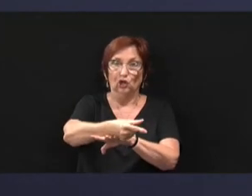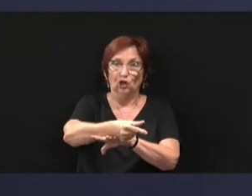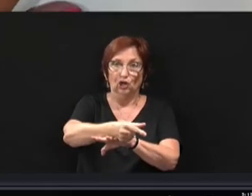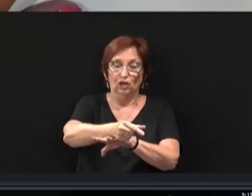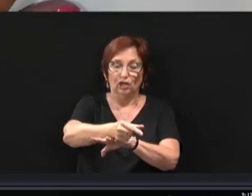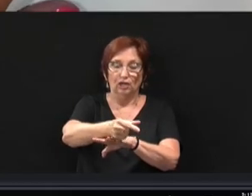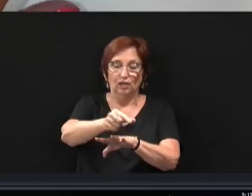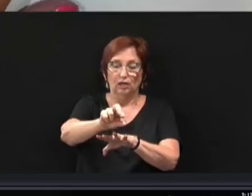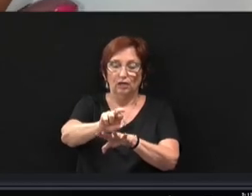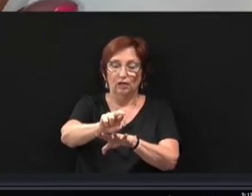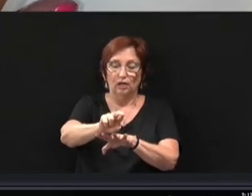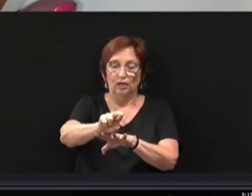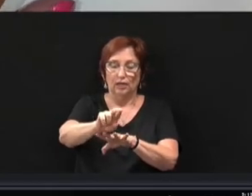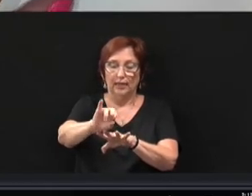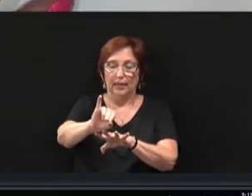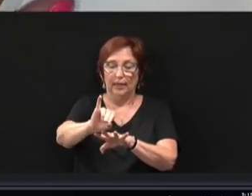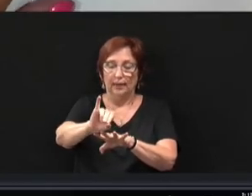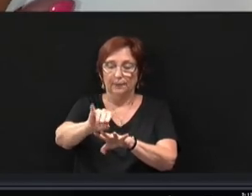Grip.